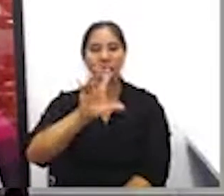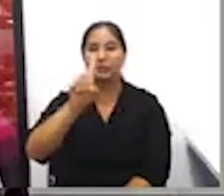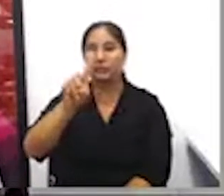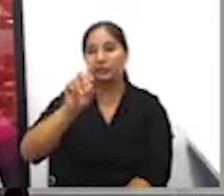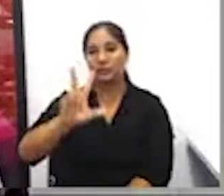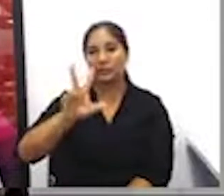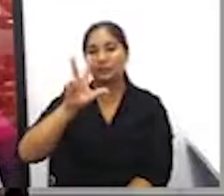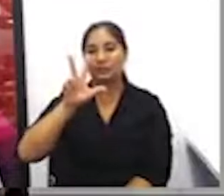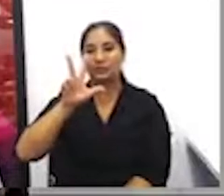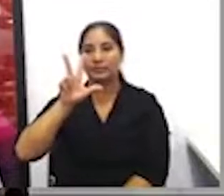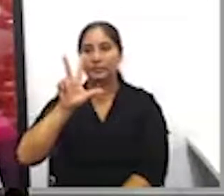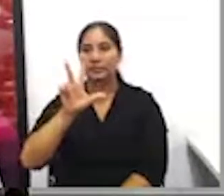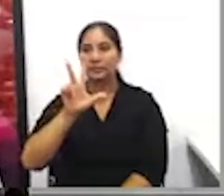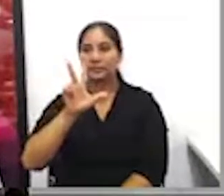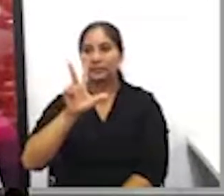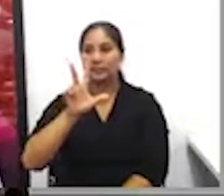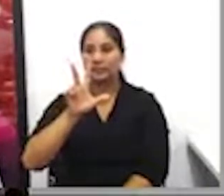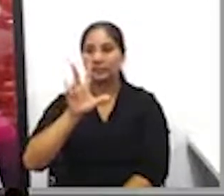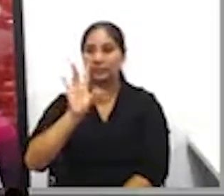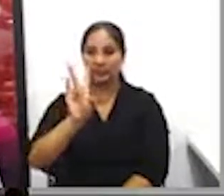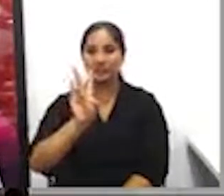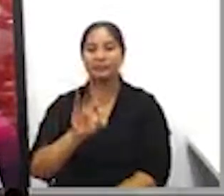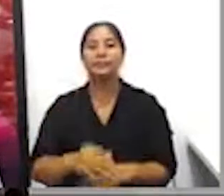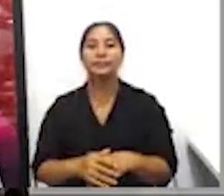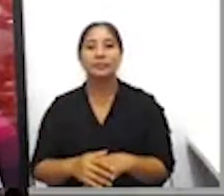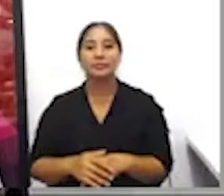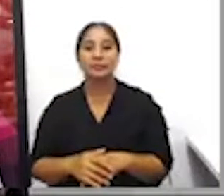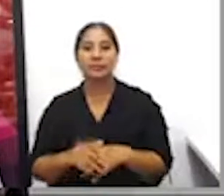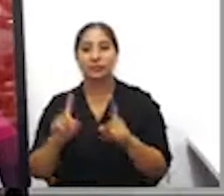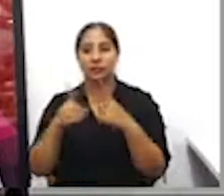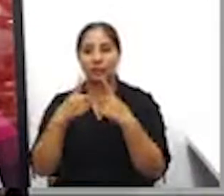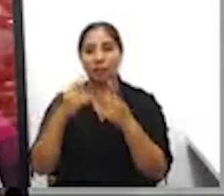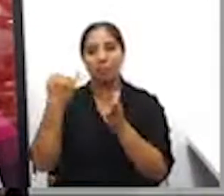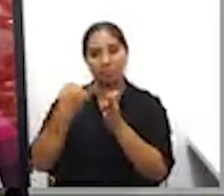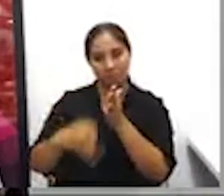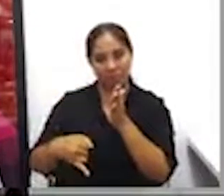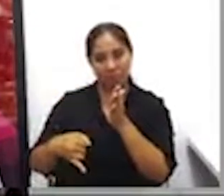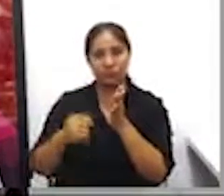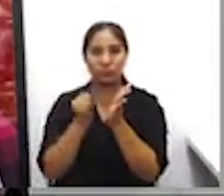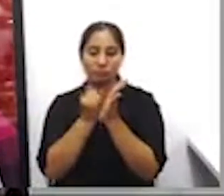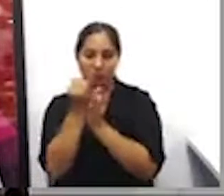the Deputy Secretary Sherman's first job? A professor.